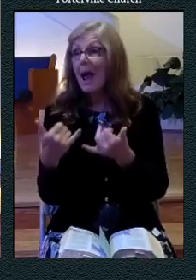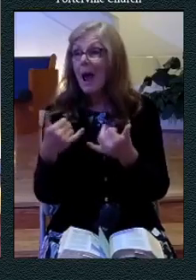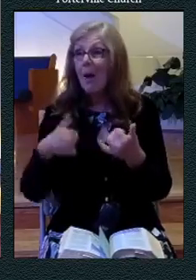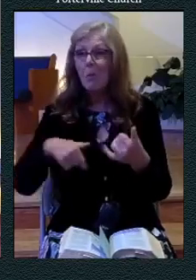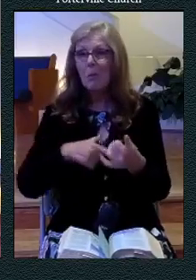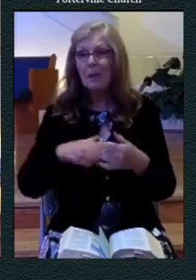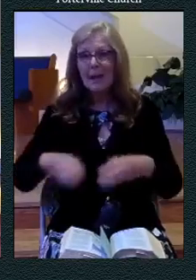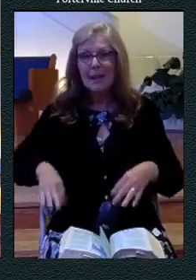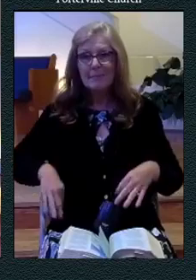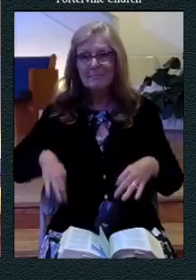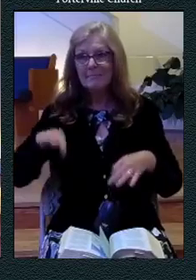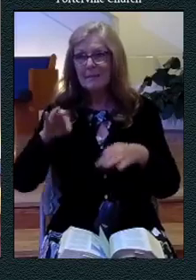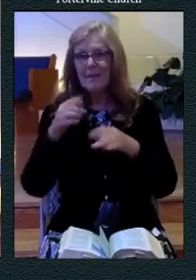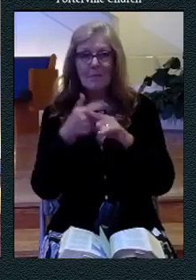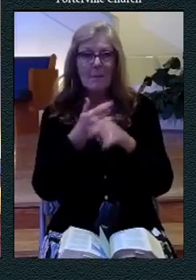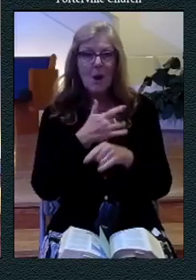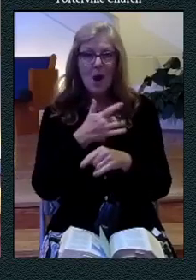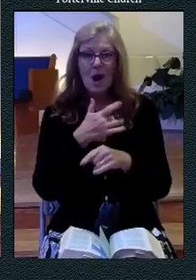stand?